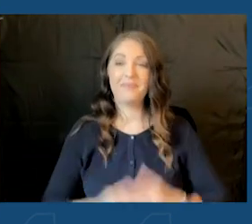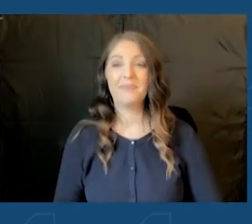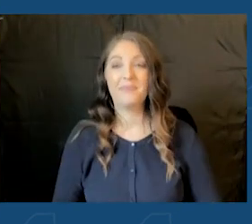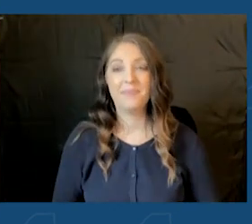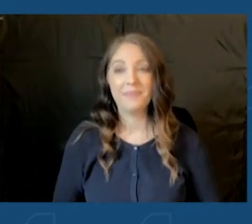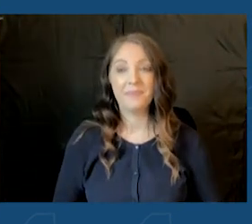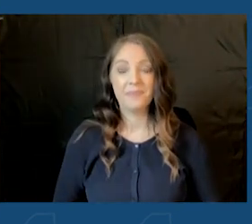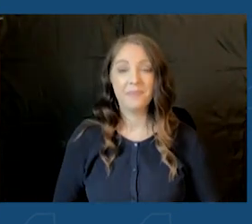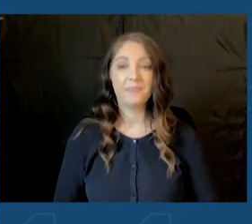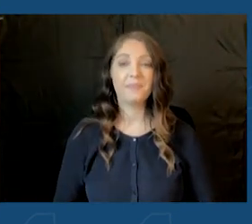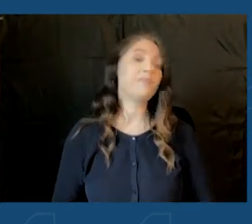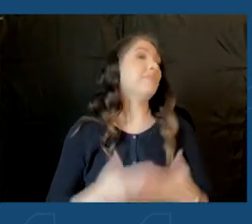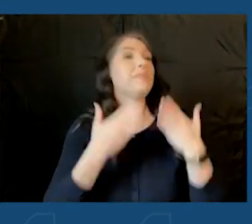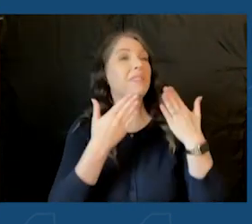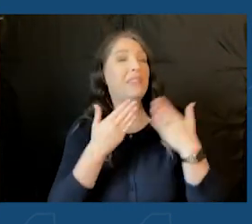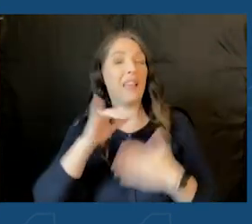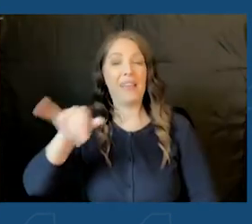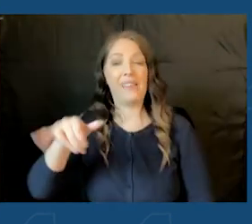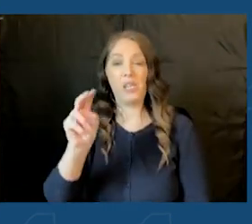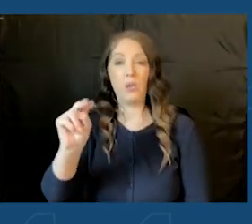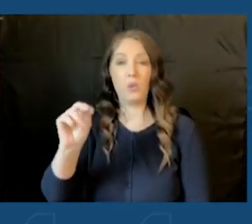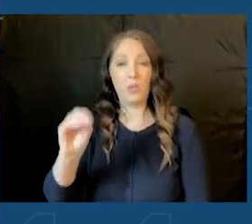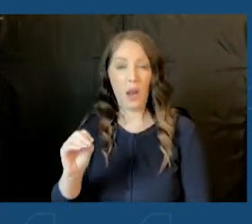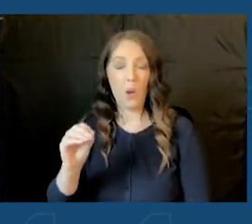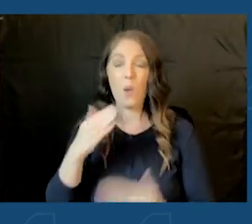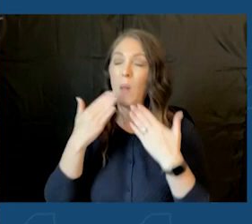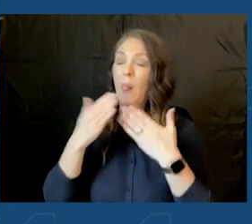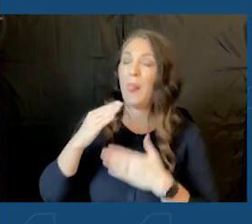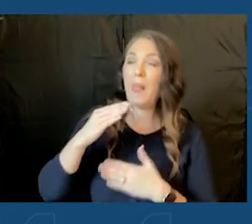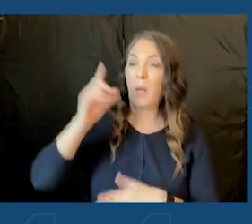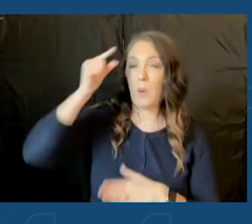Thank you, Jano, and thank you, Governor Hochul, for joining us here today.